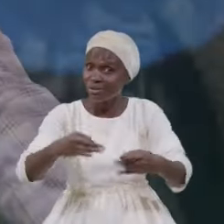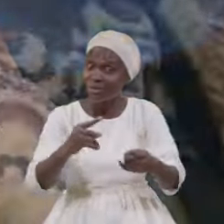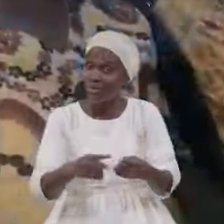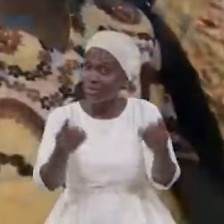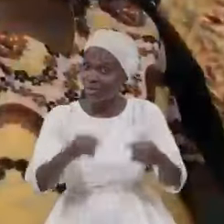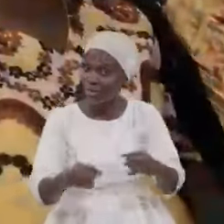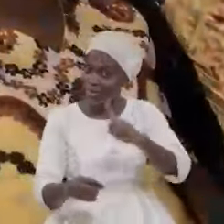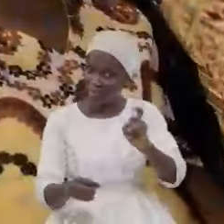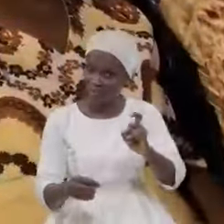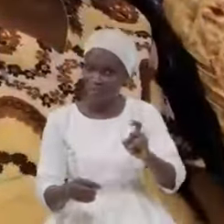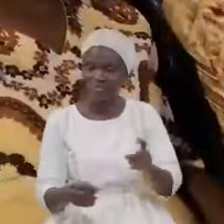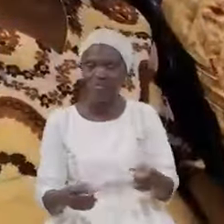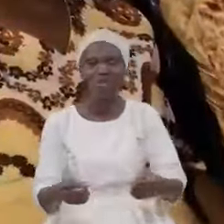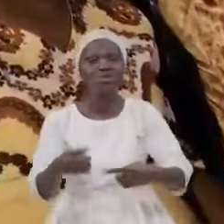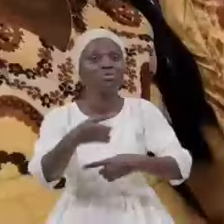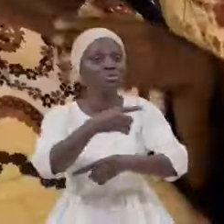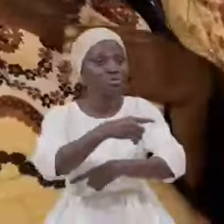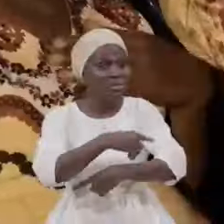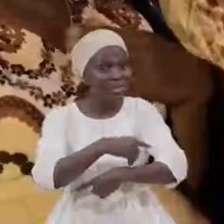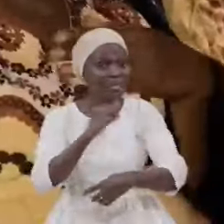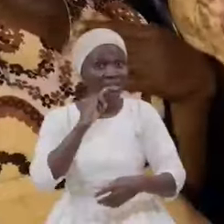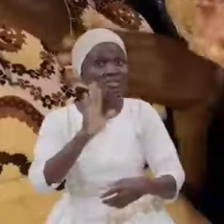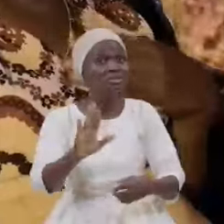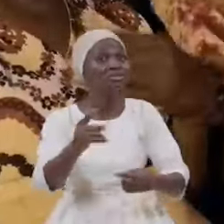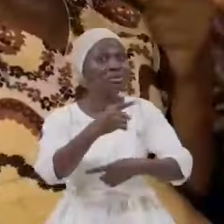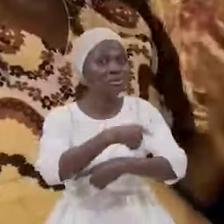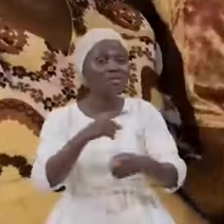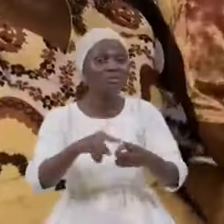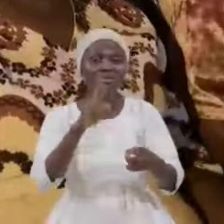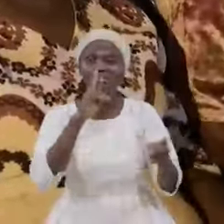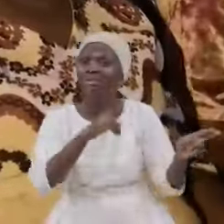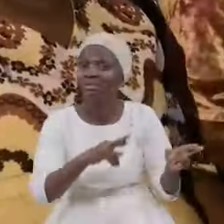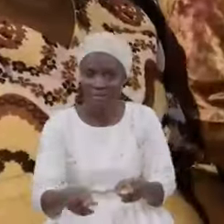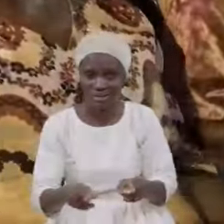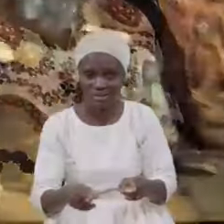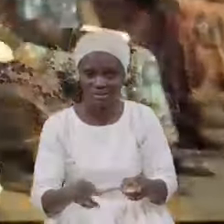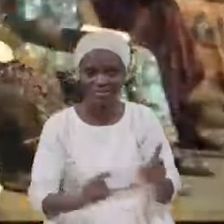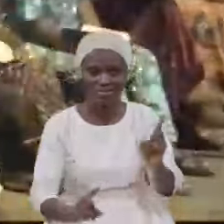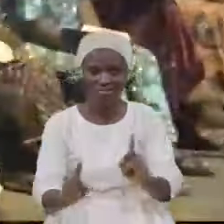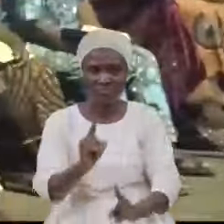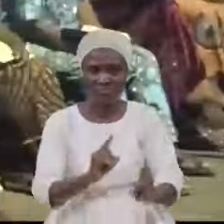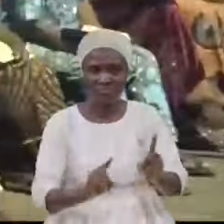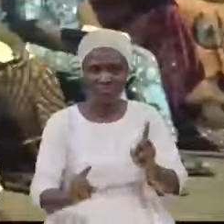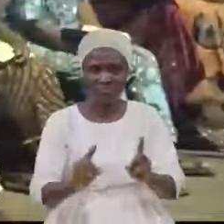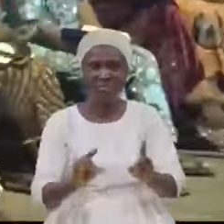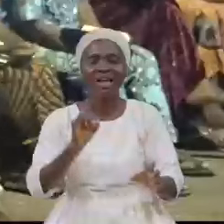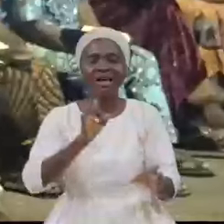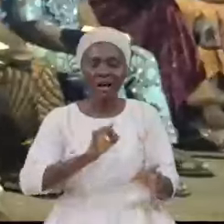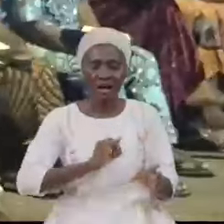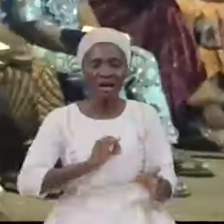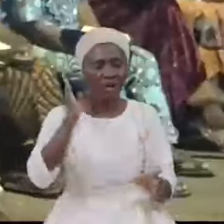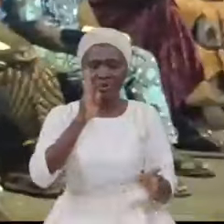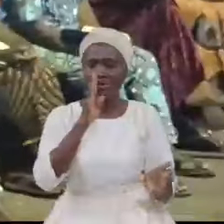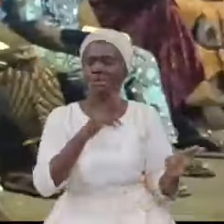ready. Yeah. I will be ready. I will be ready. Oh,